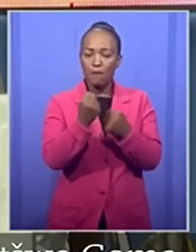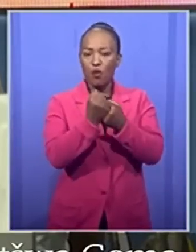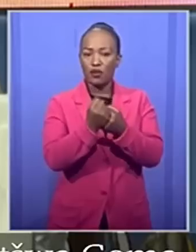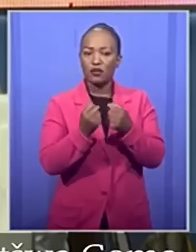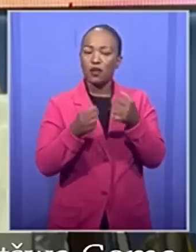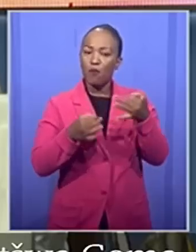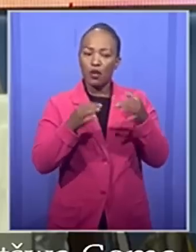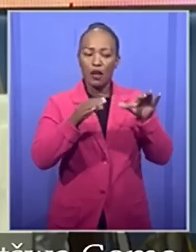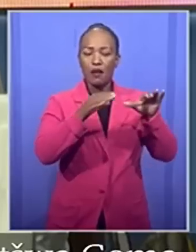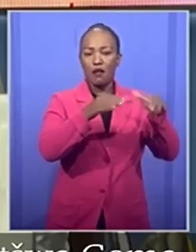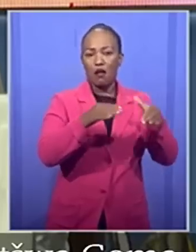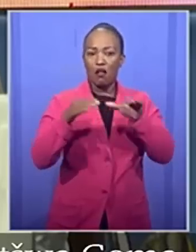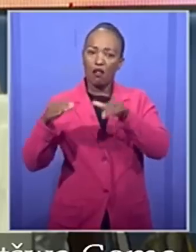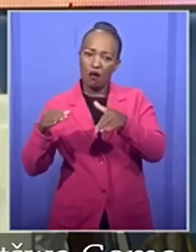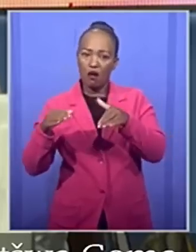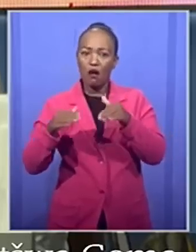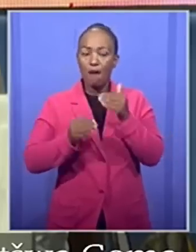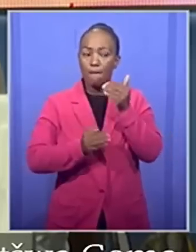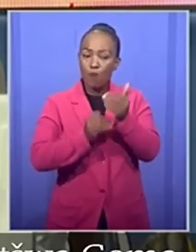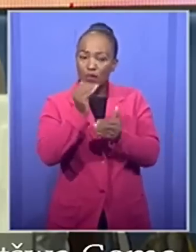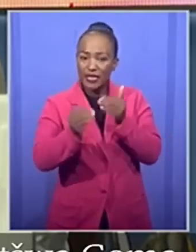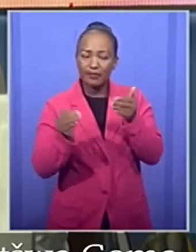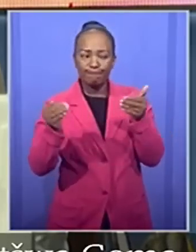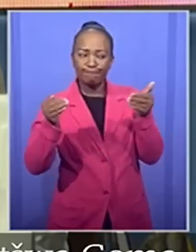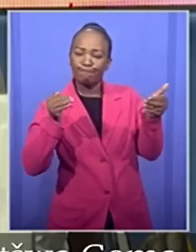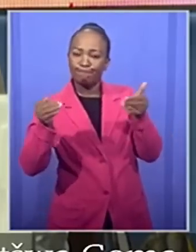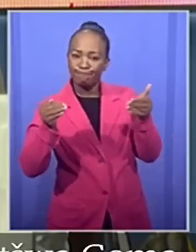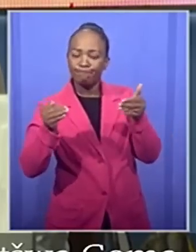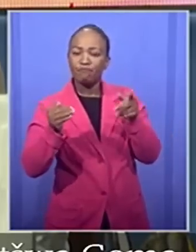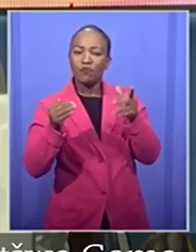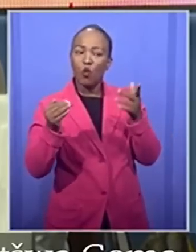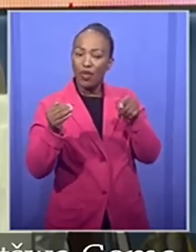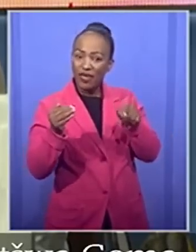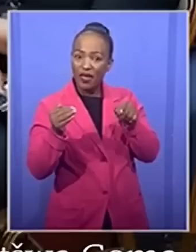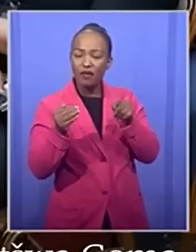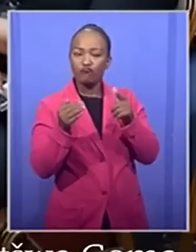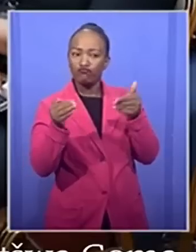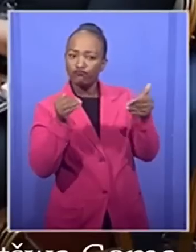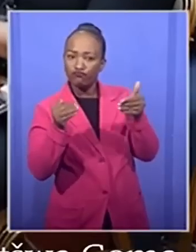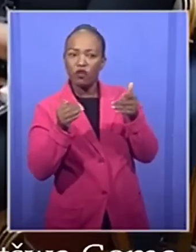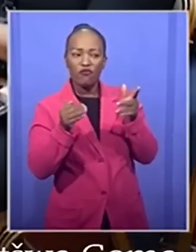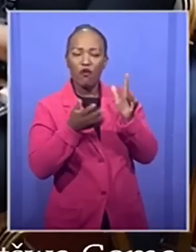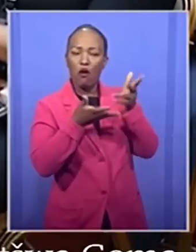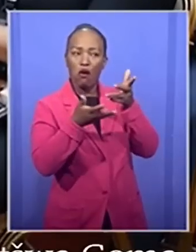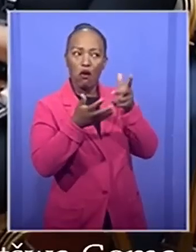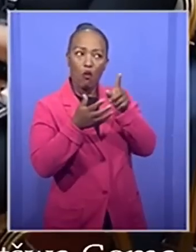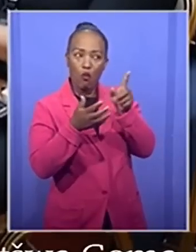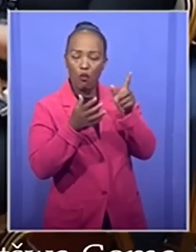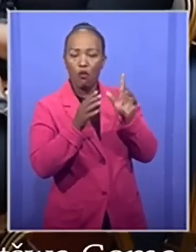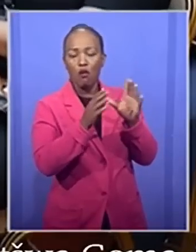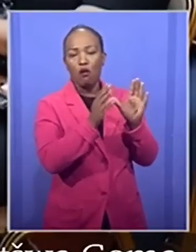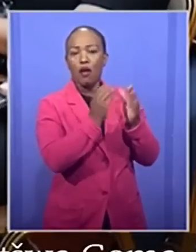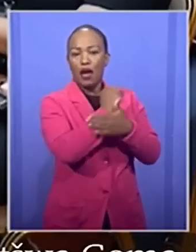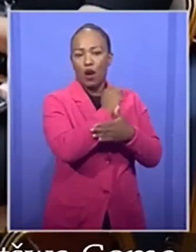political and diplomatic processes which are aimed at facilitating dialogue. Go le bjalo moetapele wa dinaga